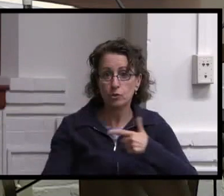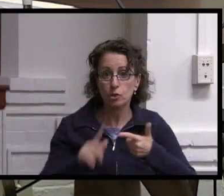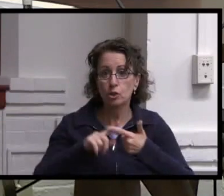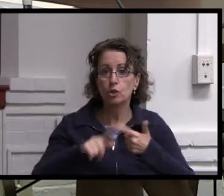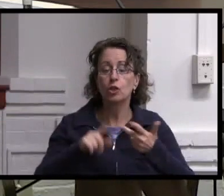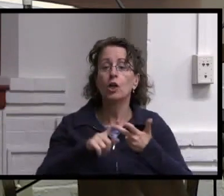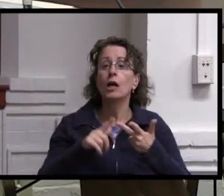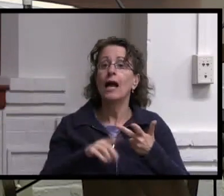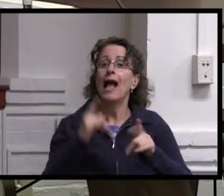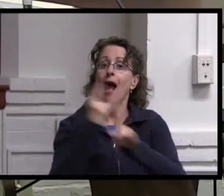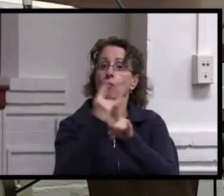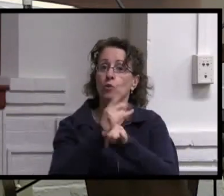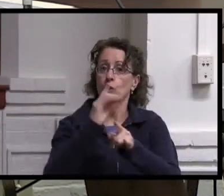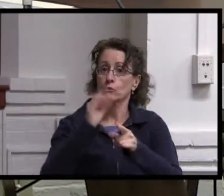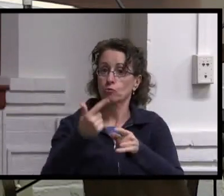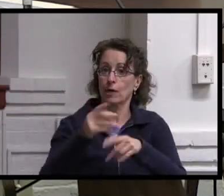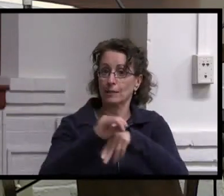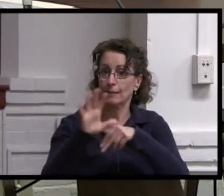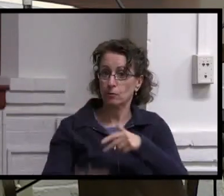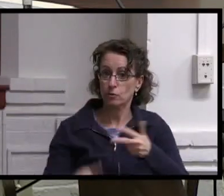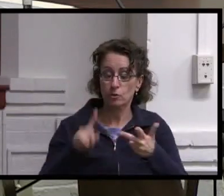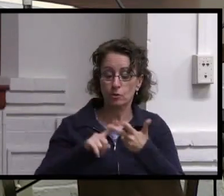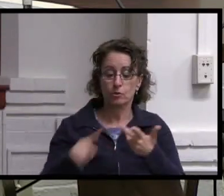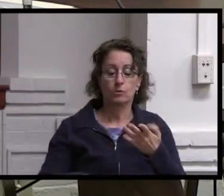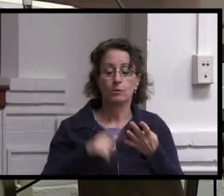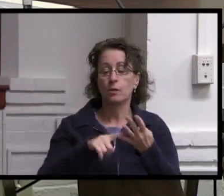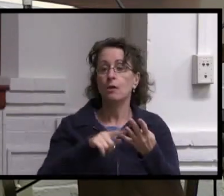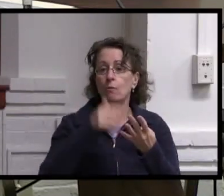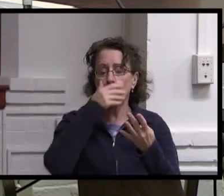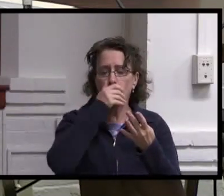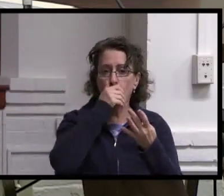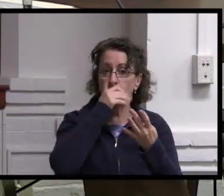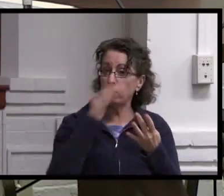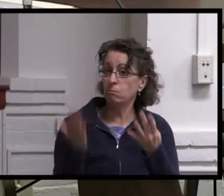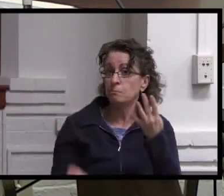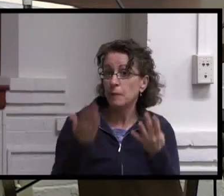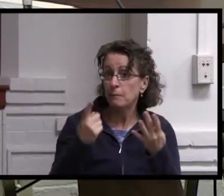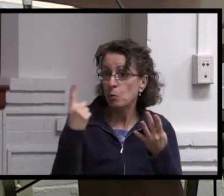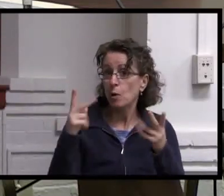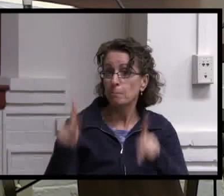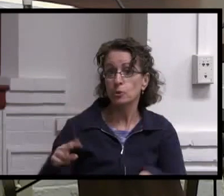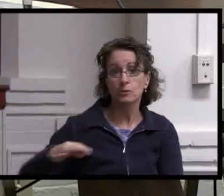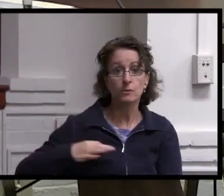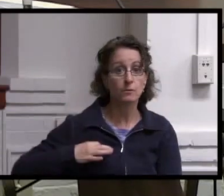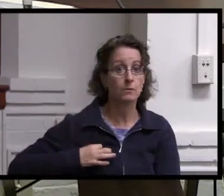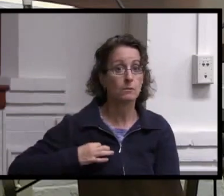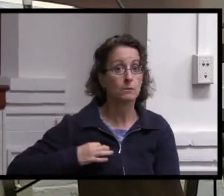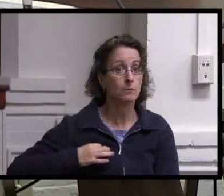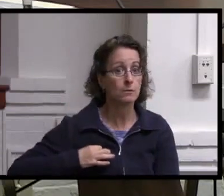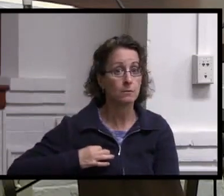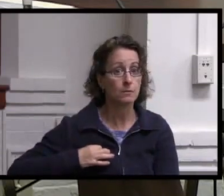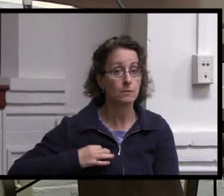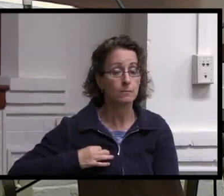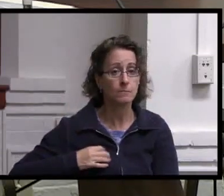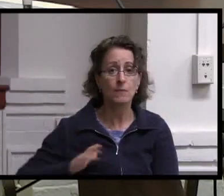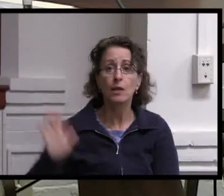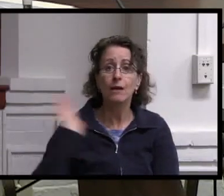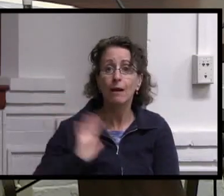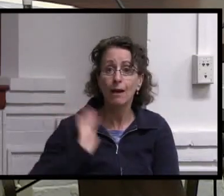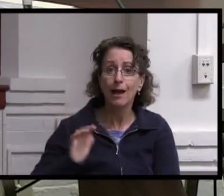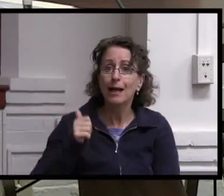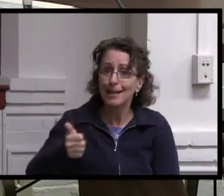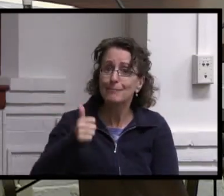recovery specialist, and maybe even a volunteer that formerly was a